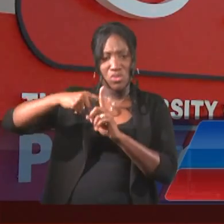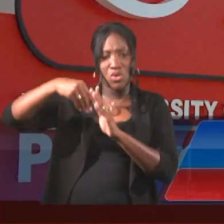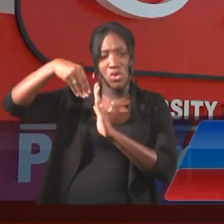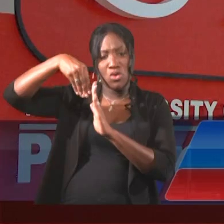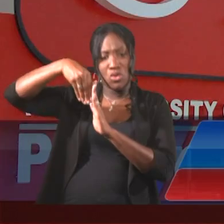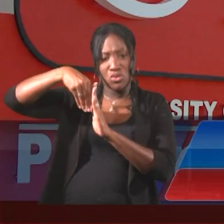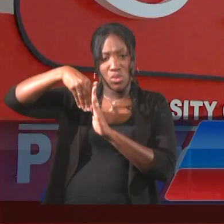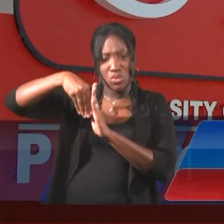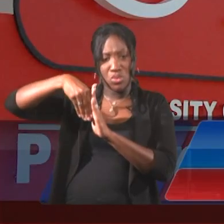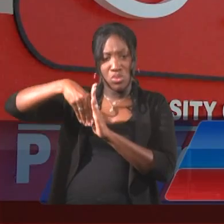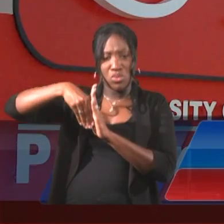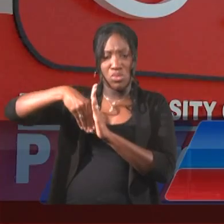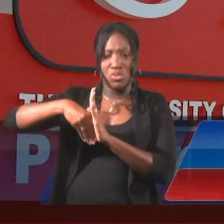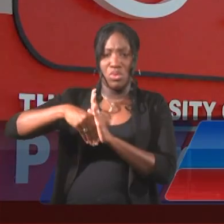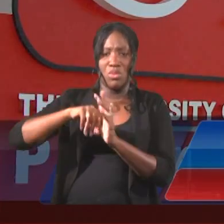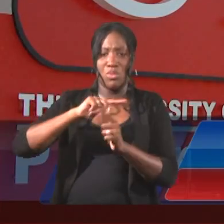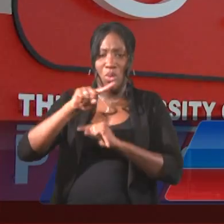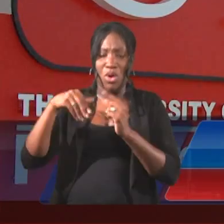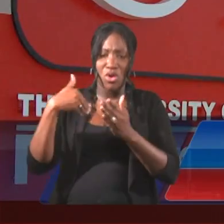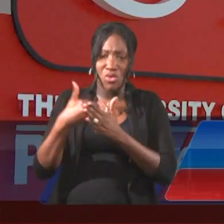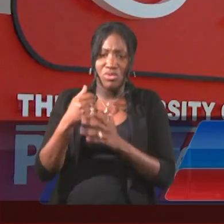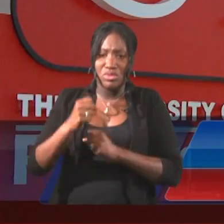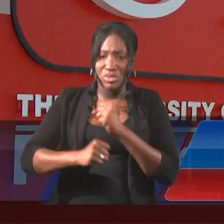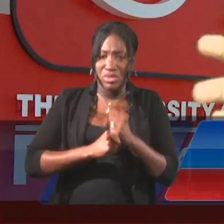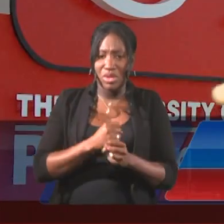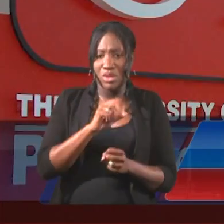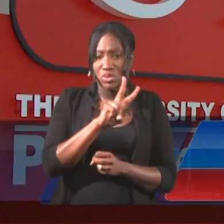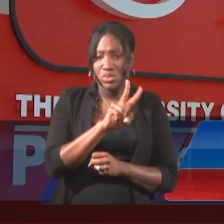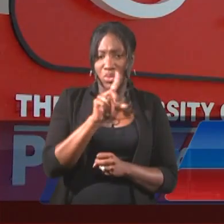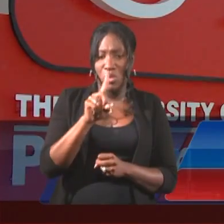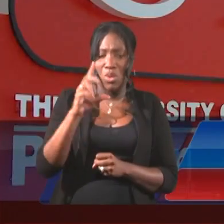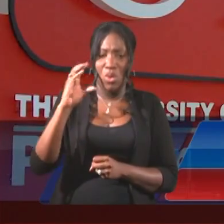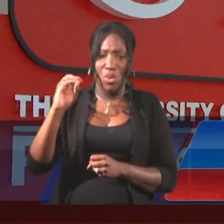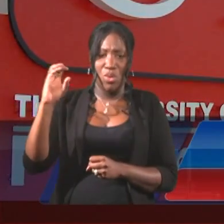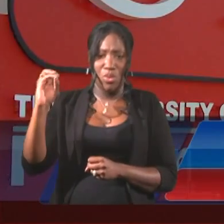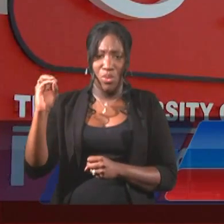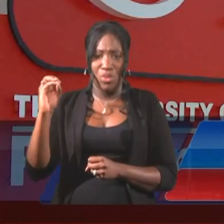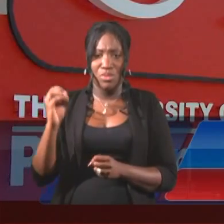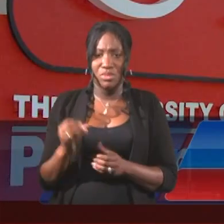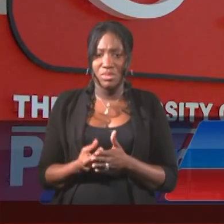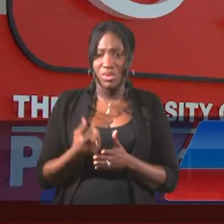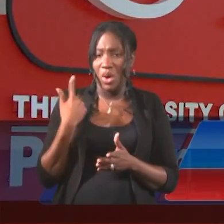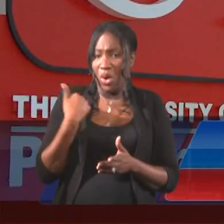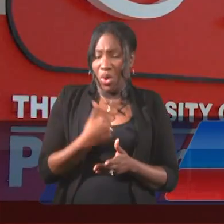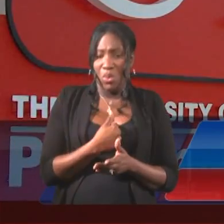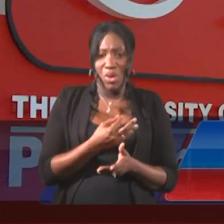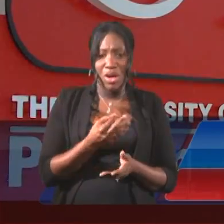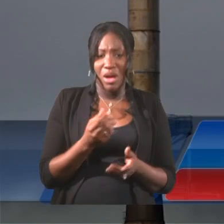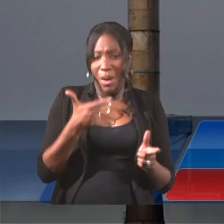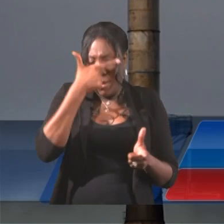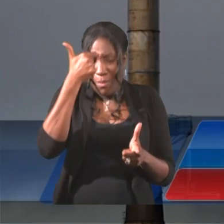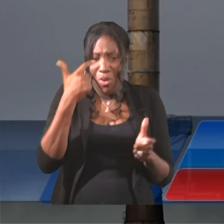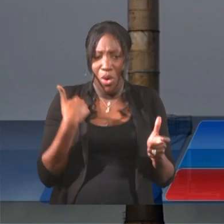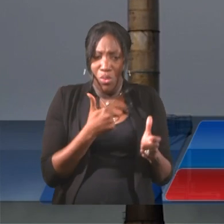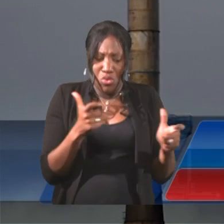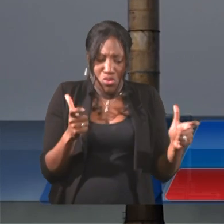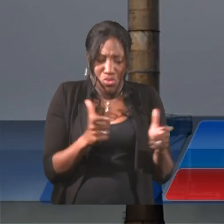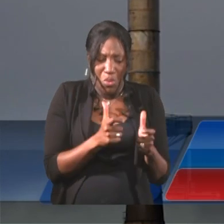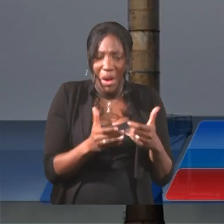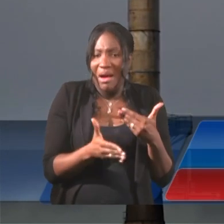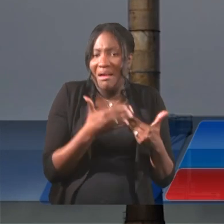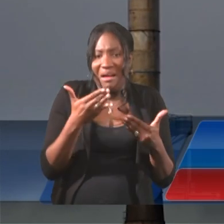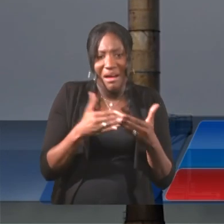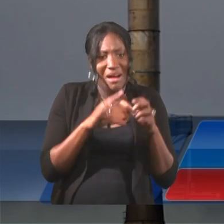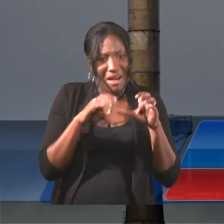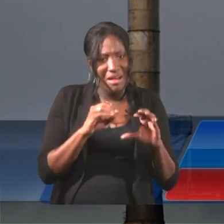year 2100. Trinidad and Tobago is on track to blow past this global average within a few years, according to the trend. This is where the